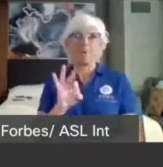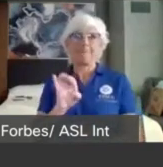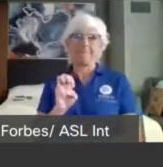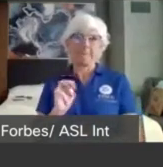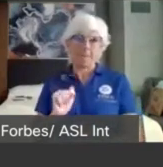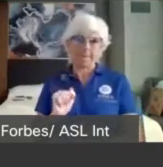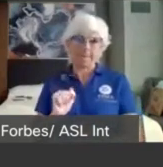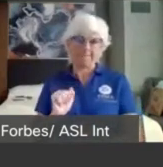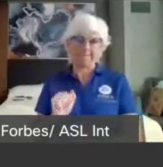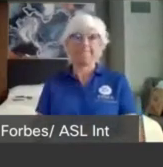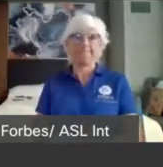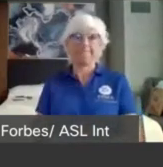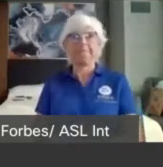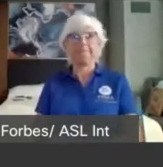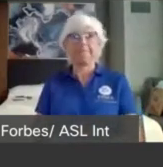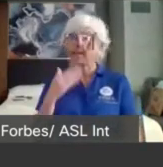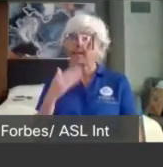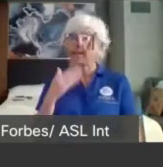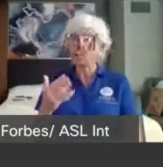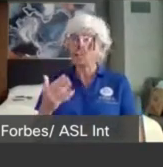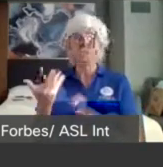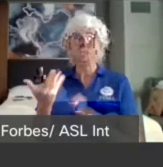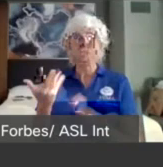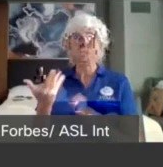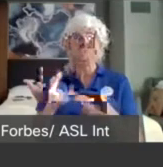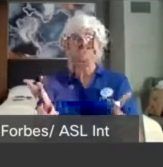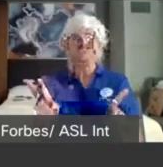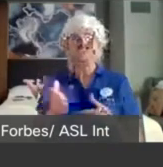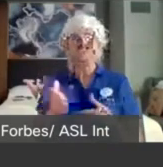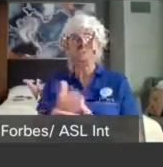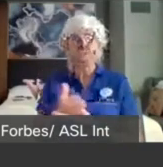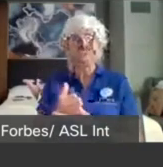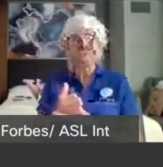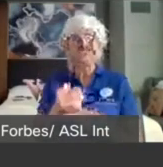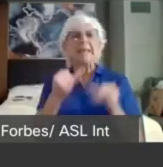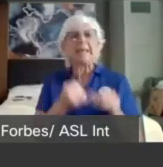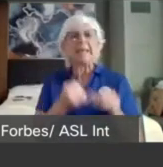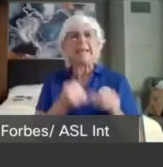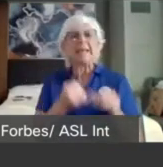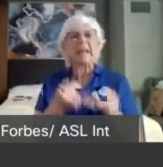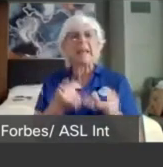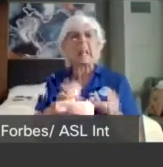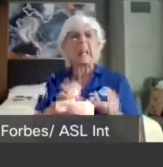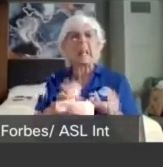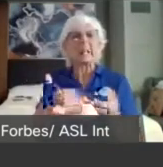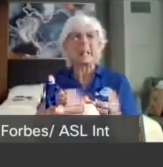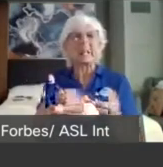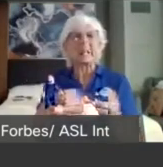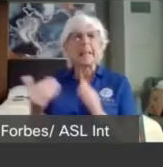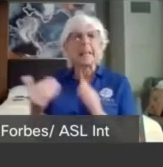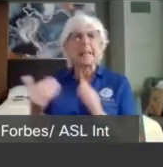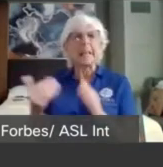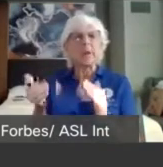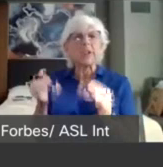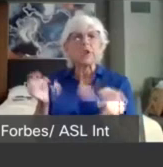you very much. What is the difference between individual assistance versus critical needs assistance?